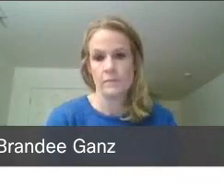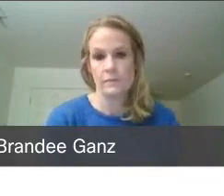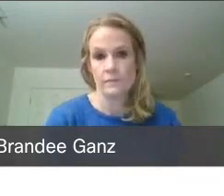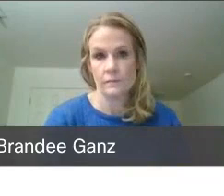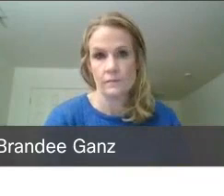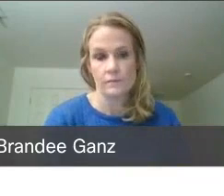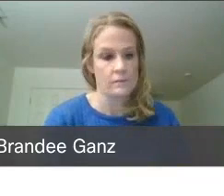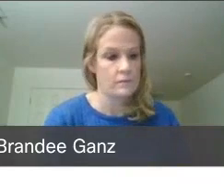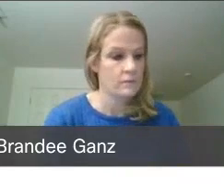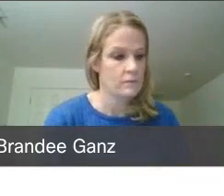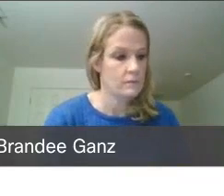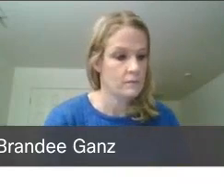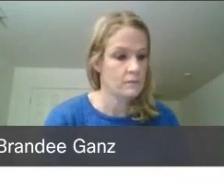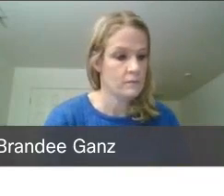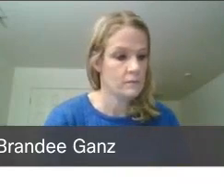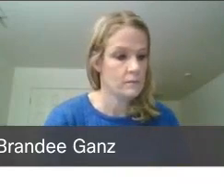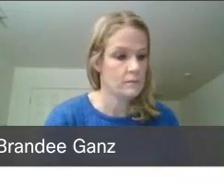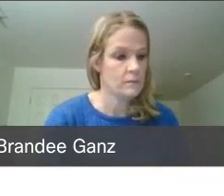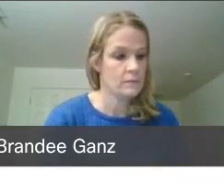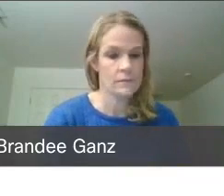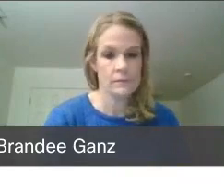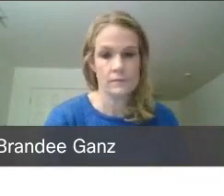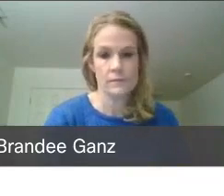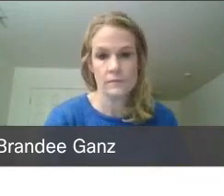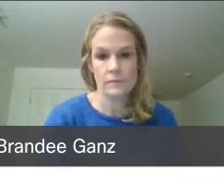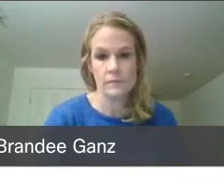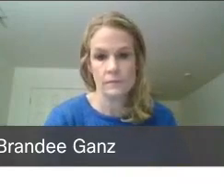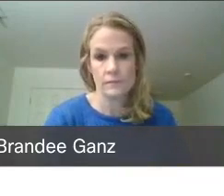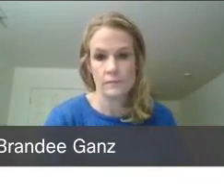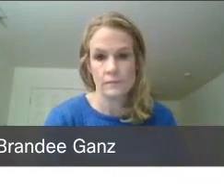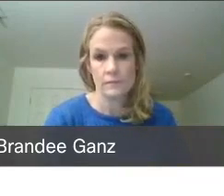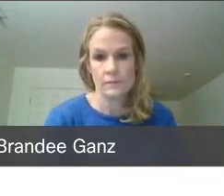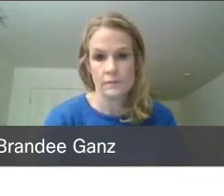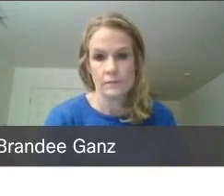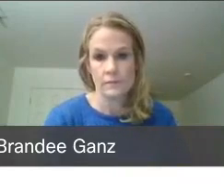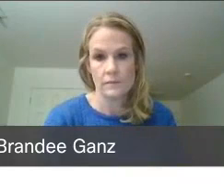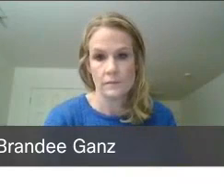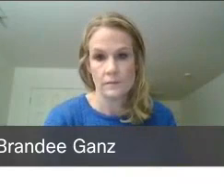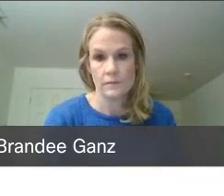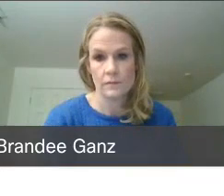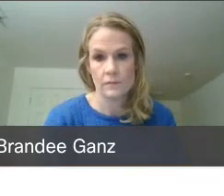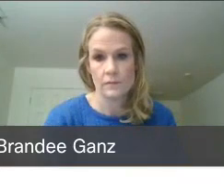seen in previous years from EDA. We're approaching this from the premise that